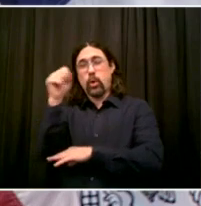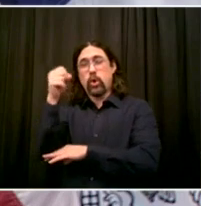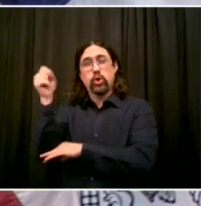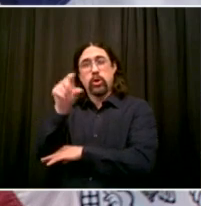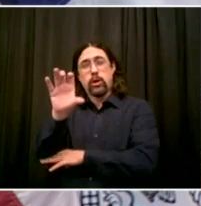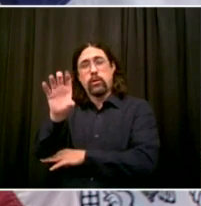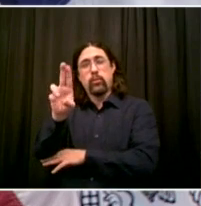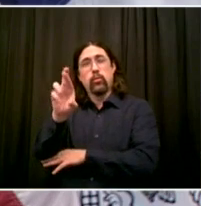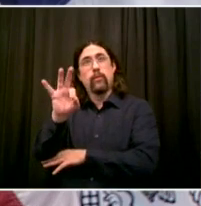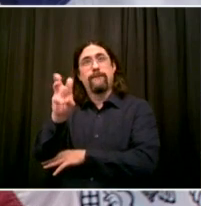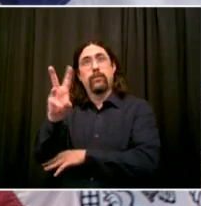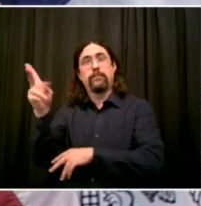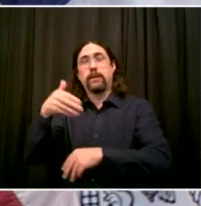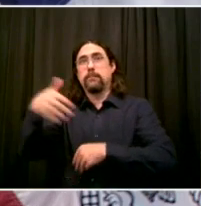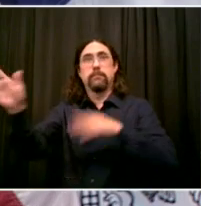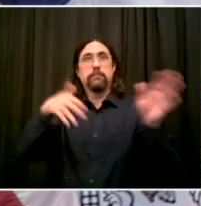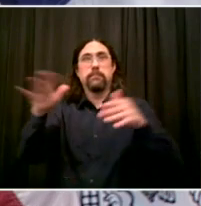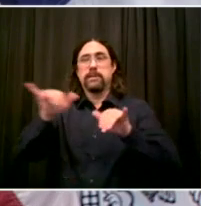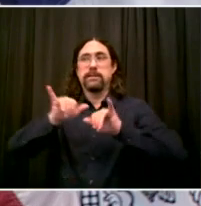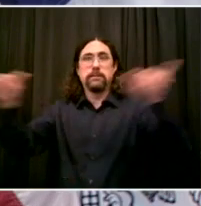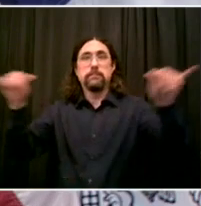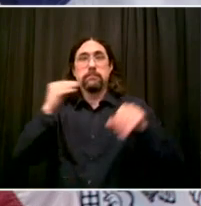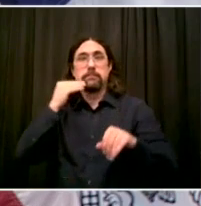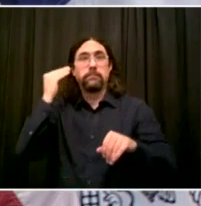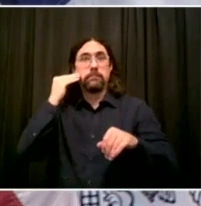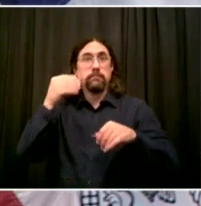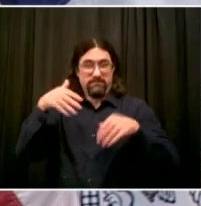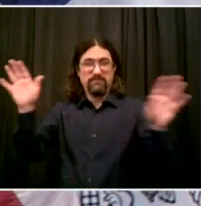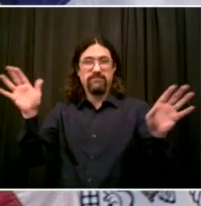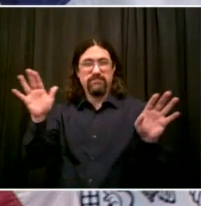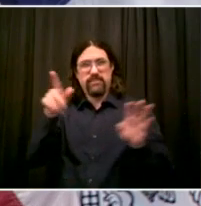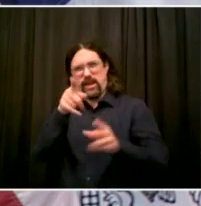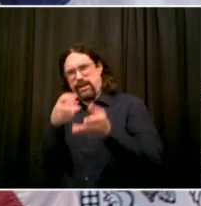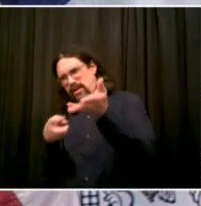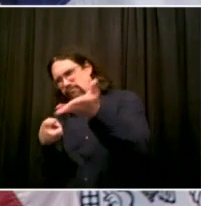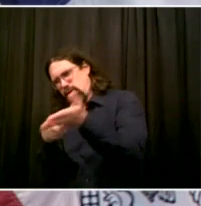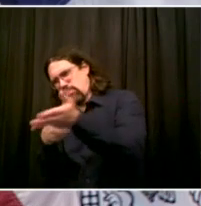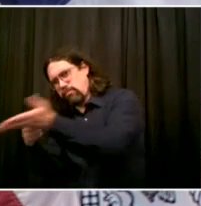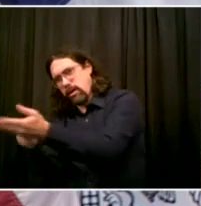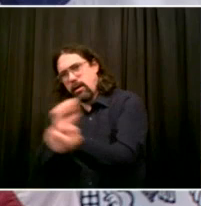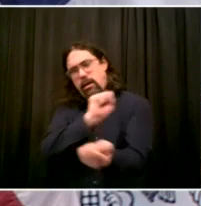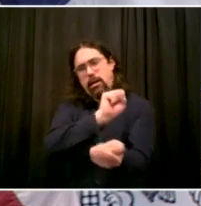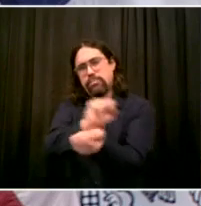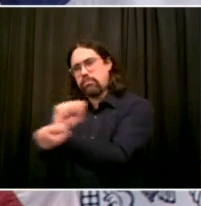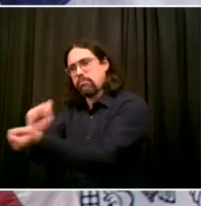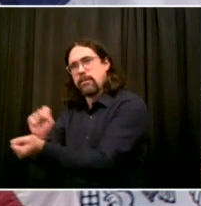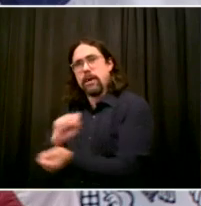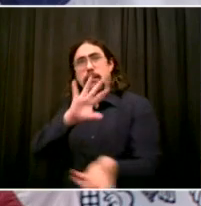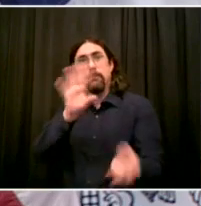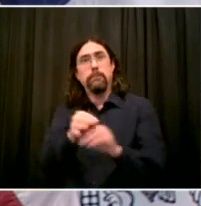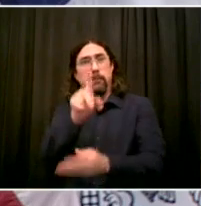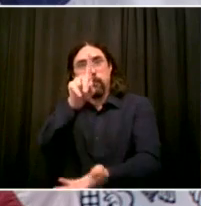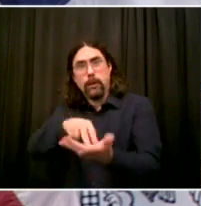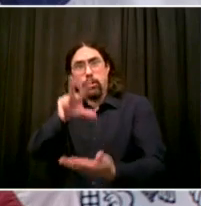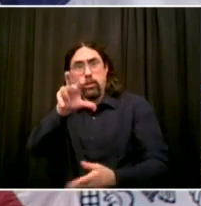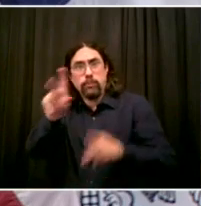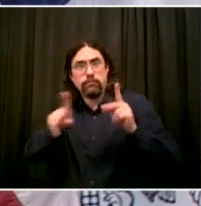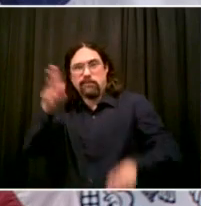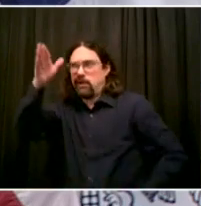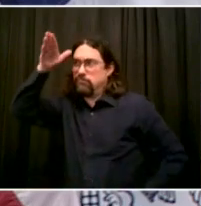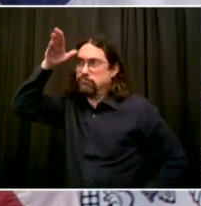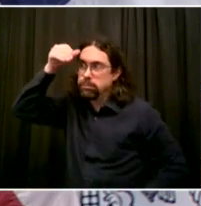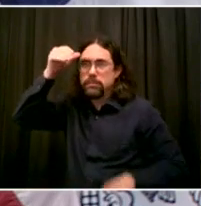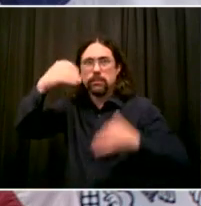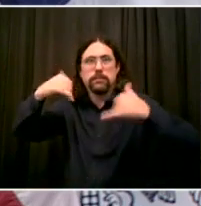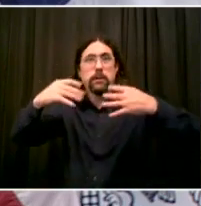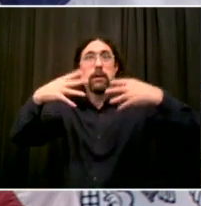criminal summons for violating the curfew? Should the DAs toss the charges? And what do you think is fair here? Jake, it depends on the